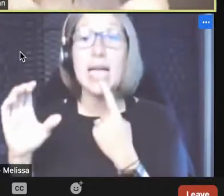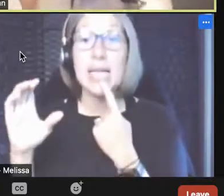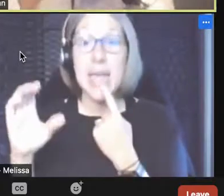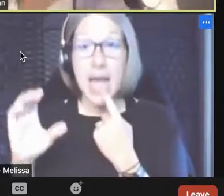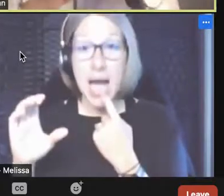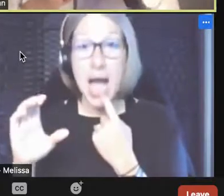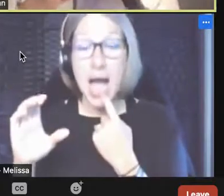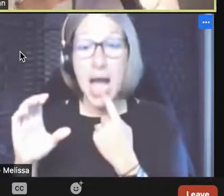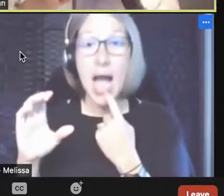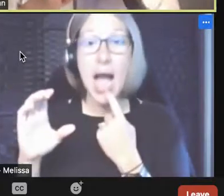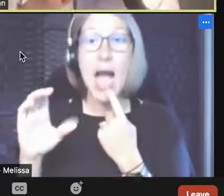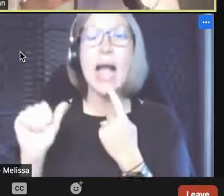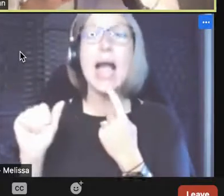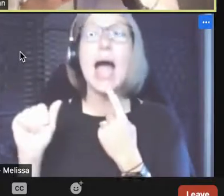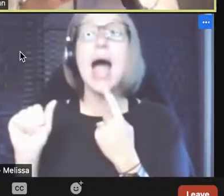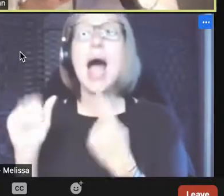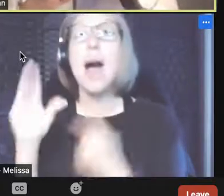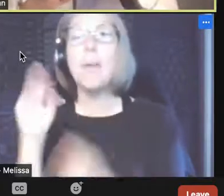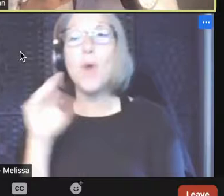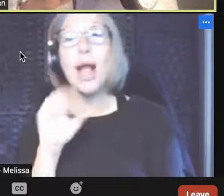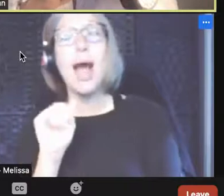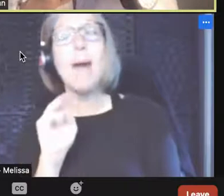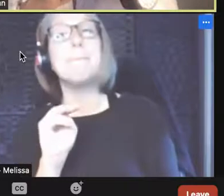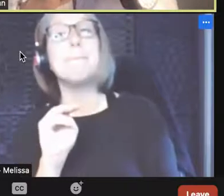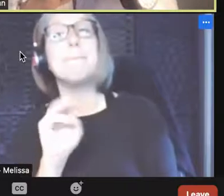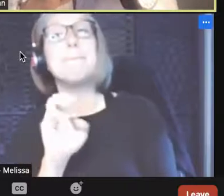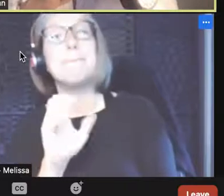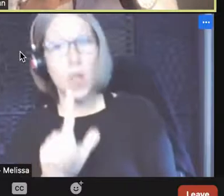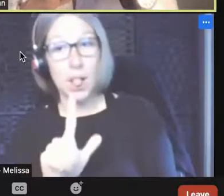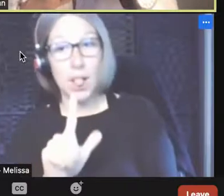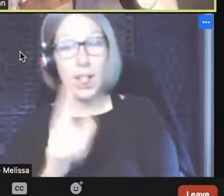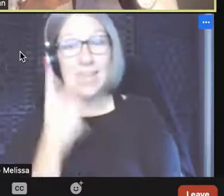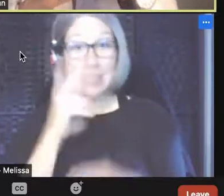Cat. camel. It's got two humps. Camel.